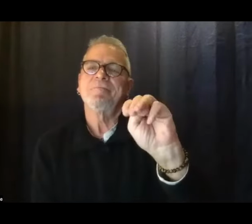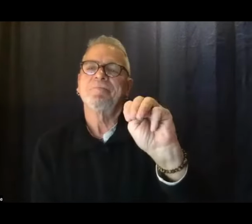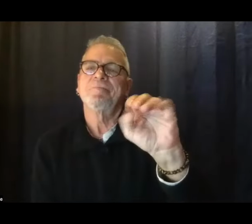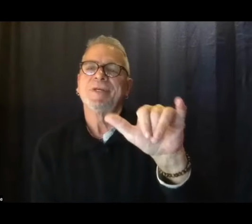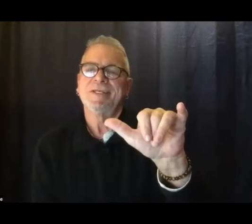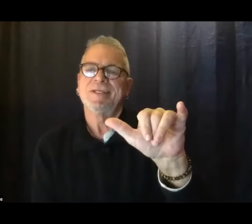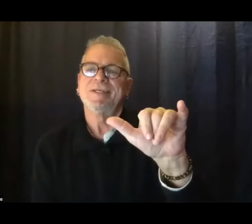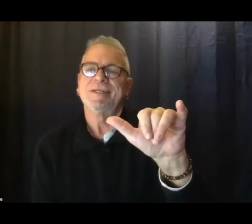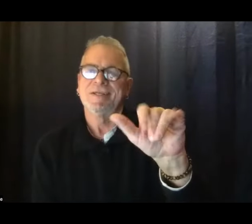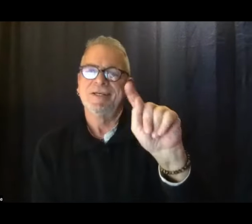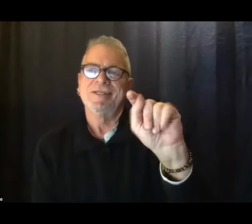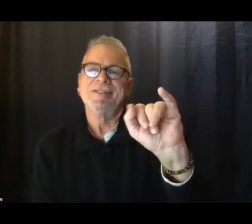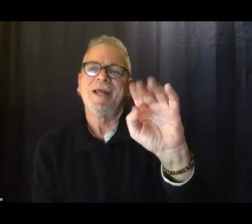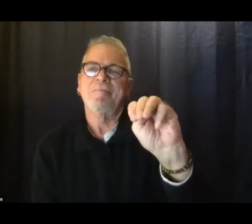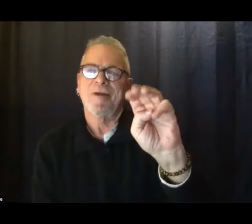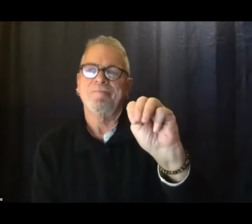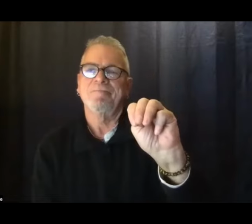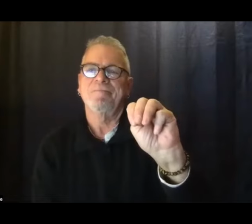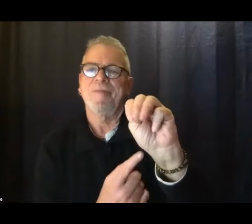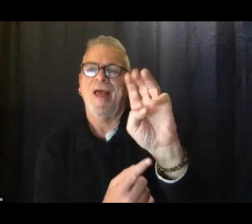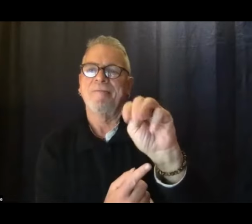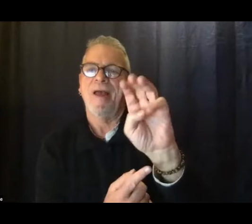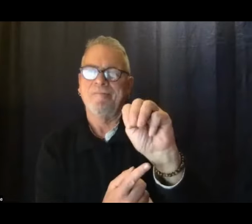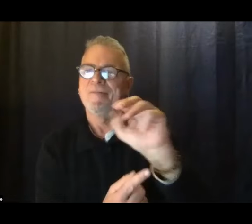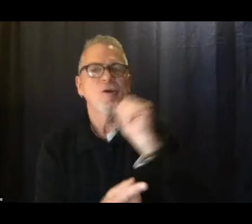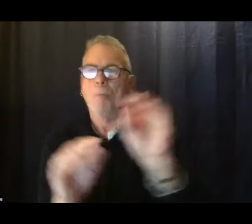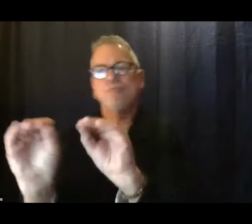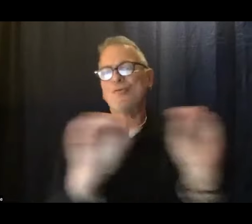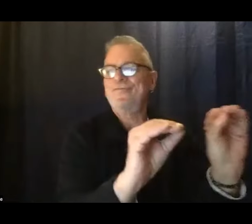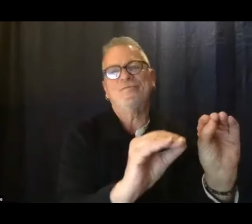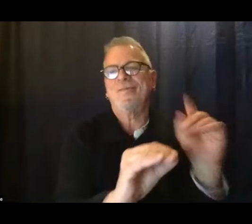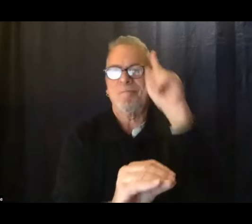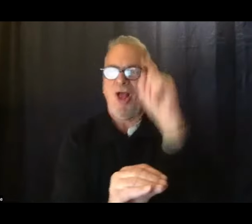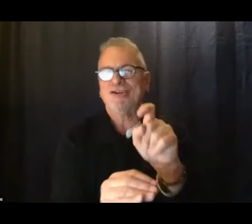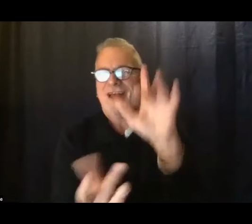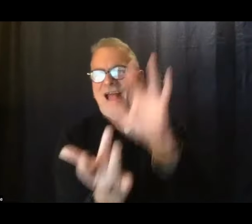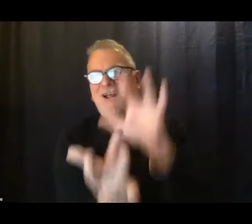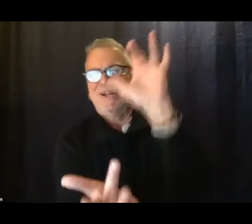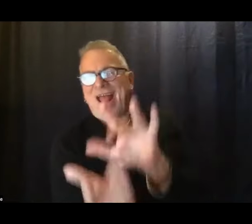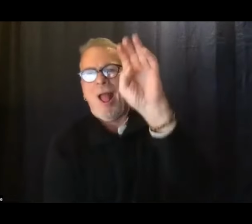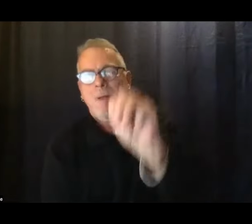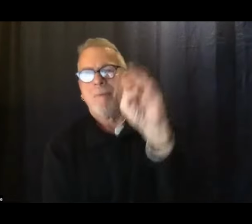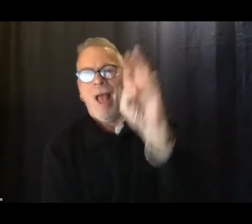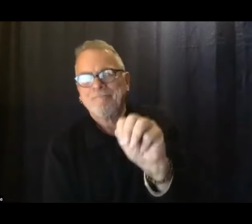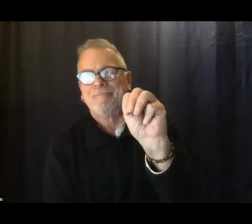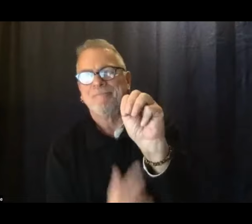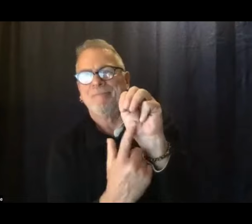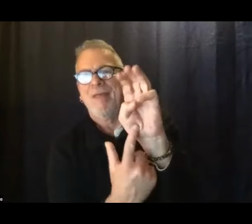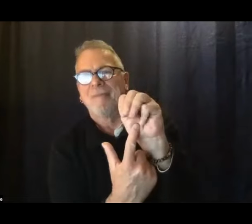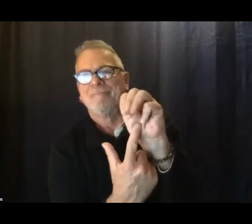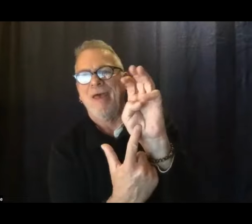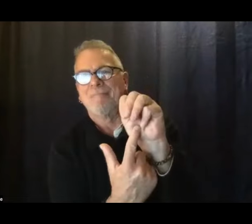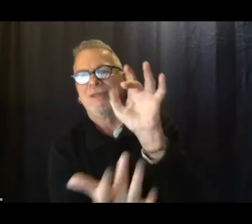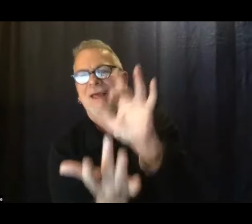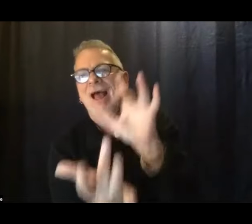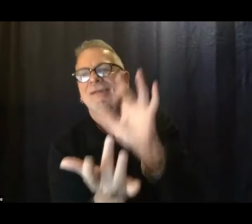contact in the shape of the letter. Same with Timmy, T-I-M-M-Y. You have the double tap, the double contact, and you don't move it